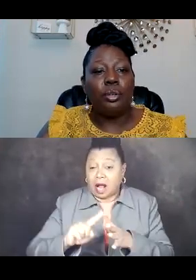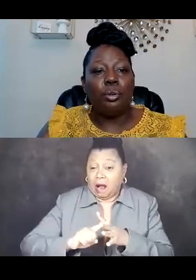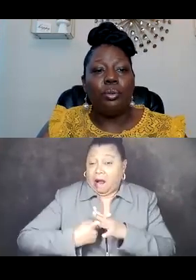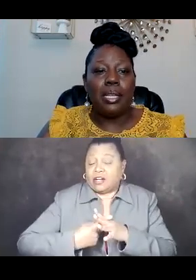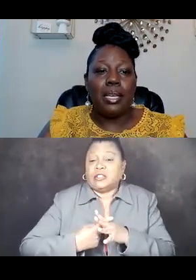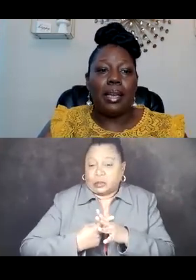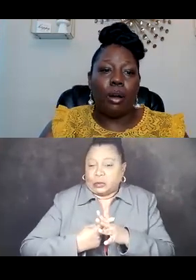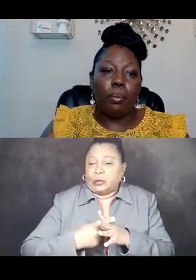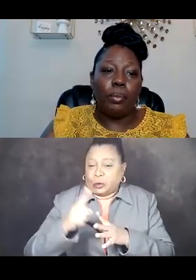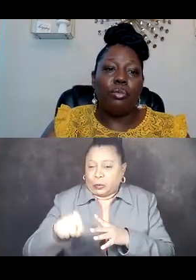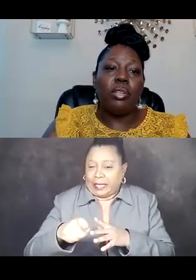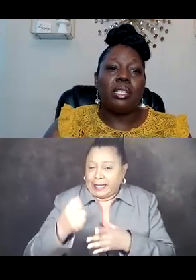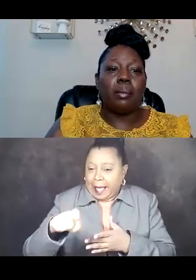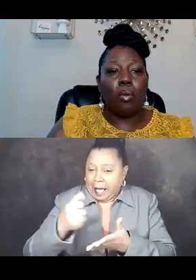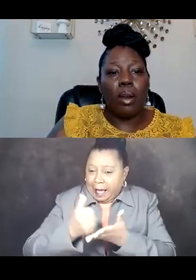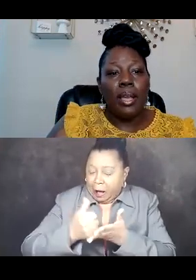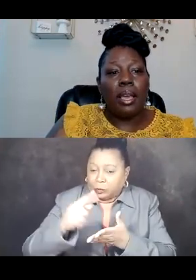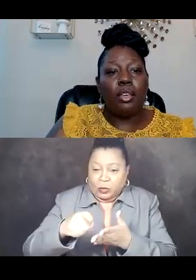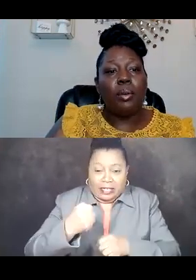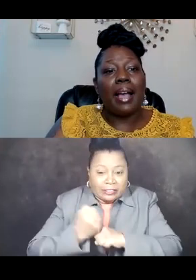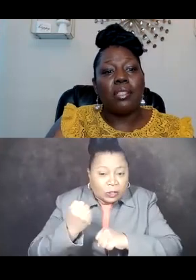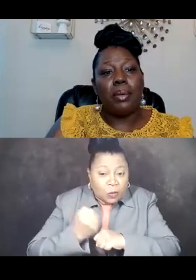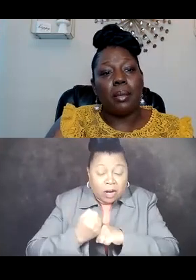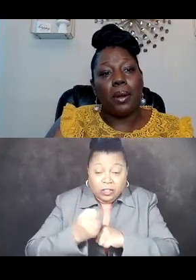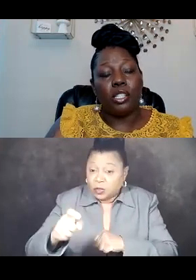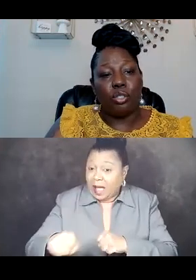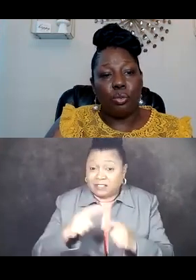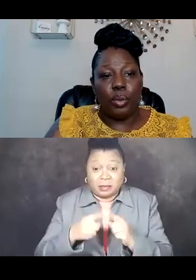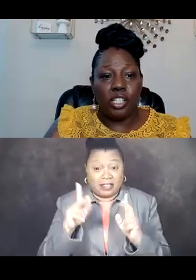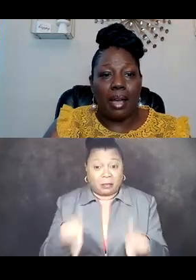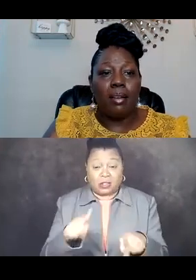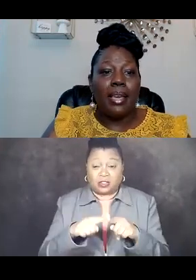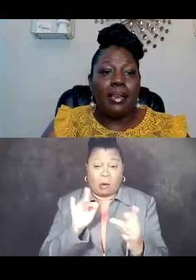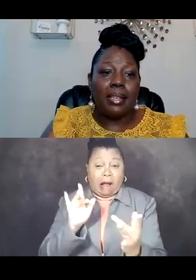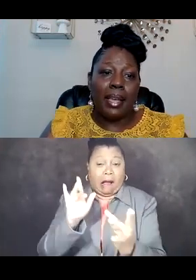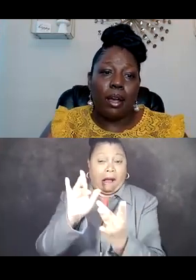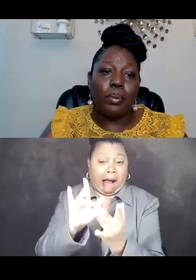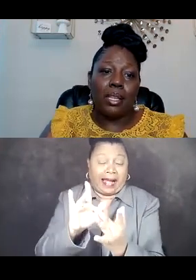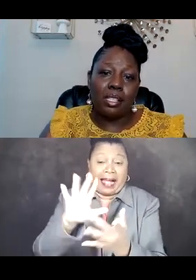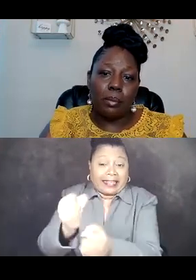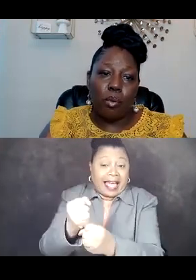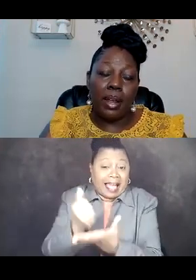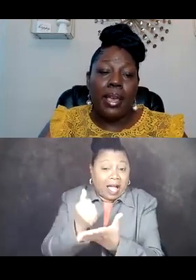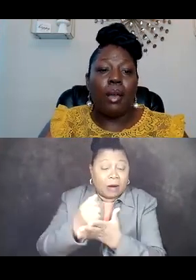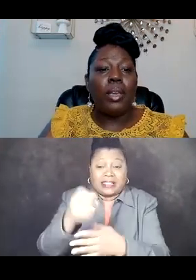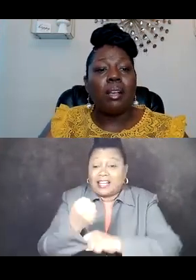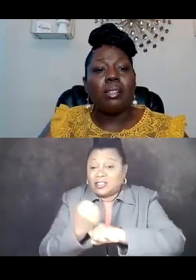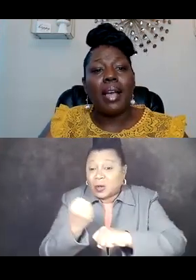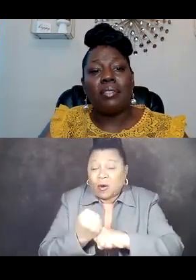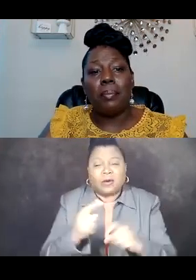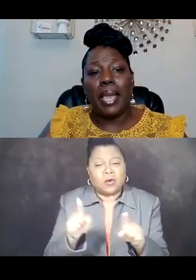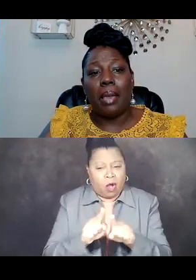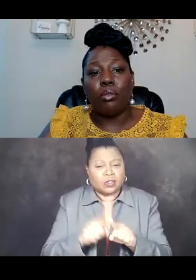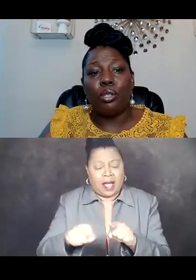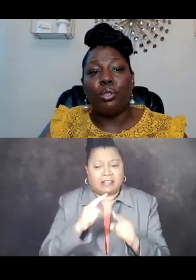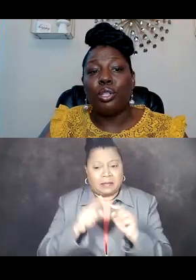that you need help, you need support, and you have to be the person to reach out, get the help, get the support. And we also